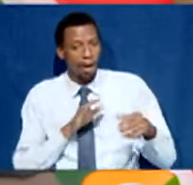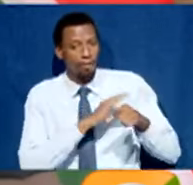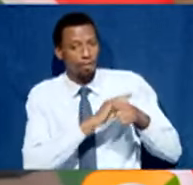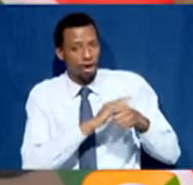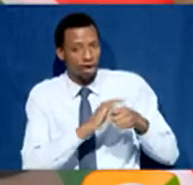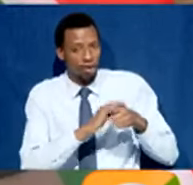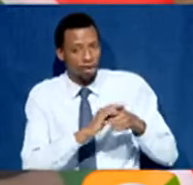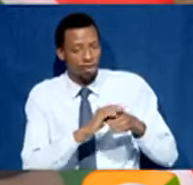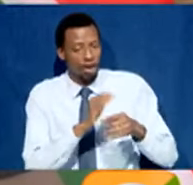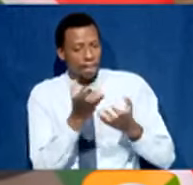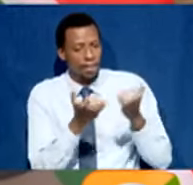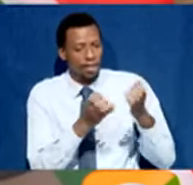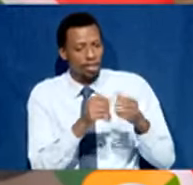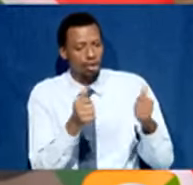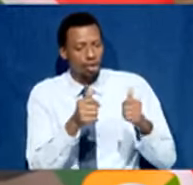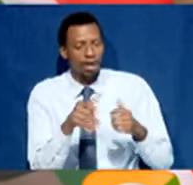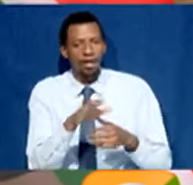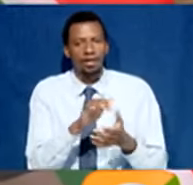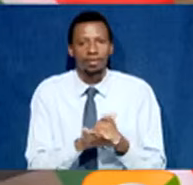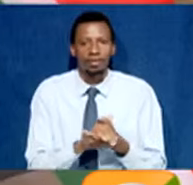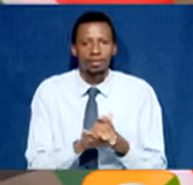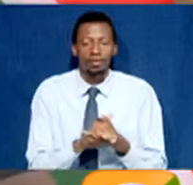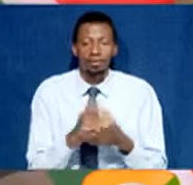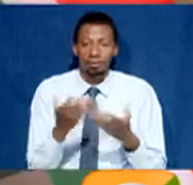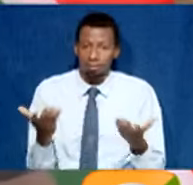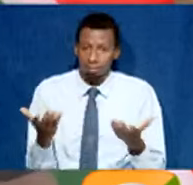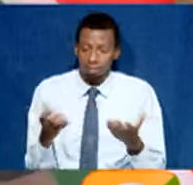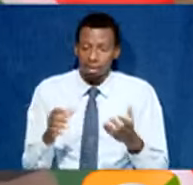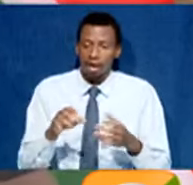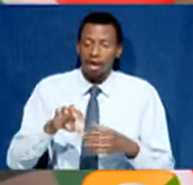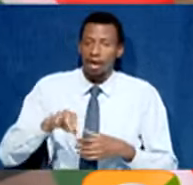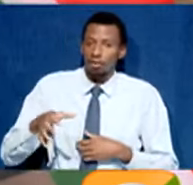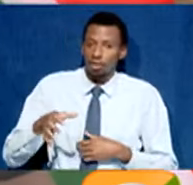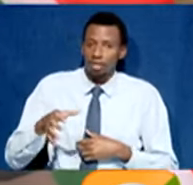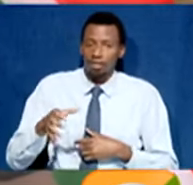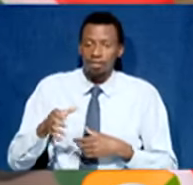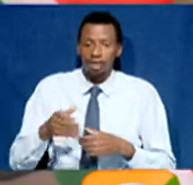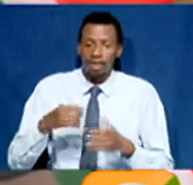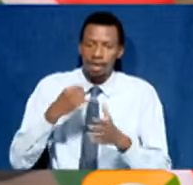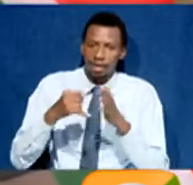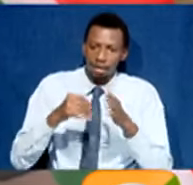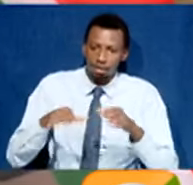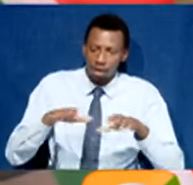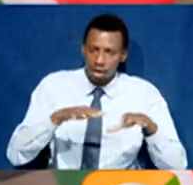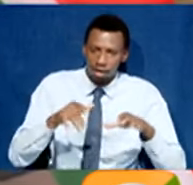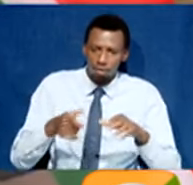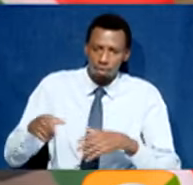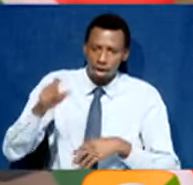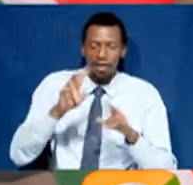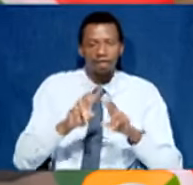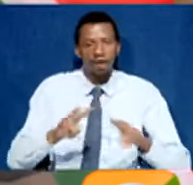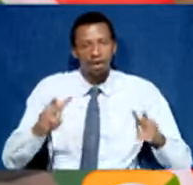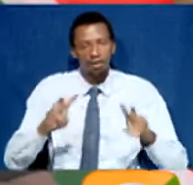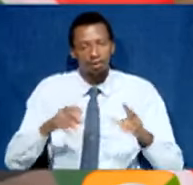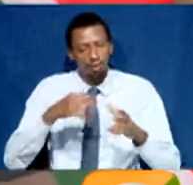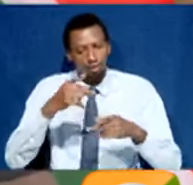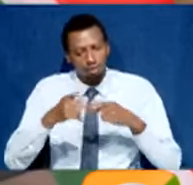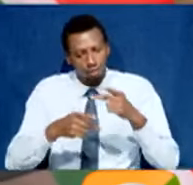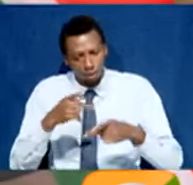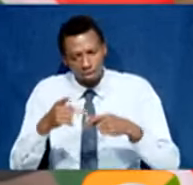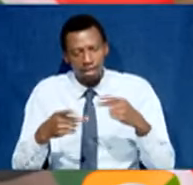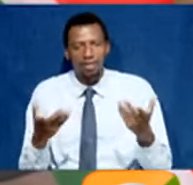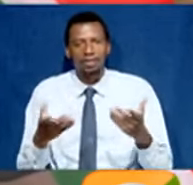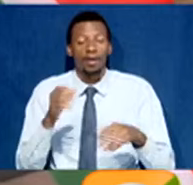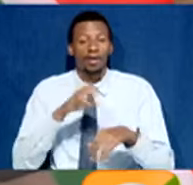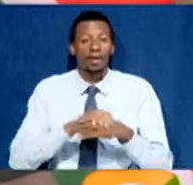building 47 county aggregation and industrial parks to add value, to add to process, so that we get more